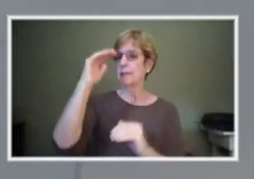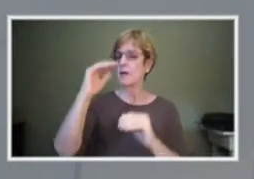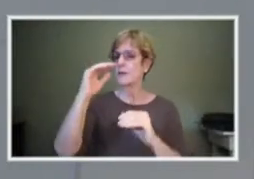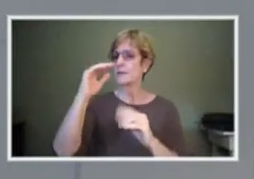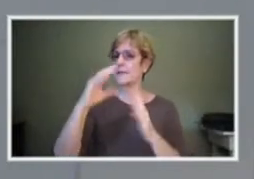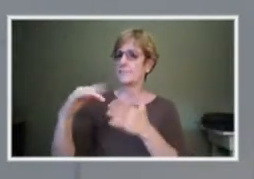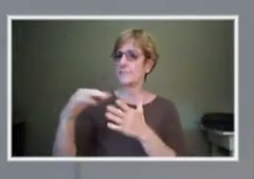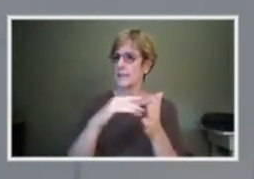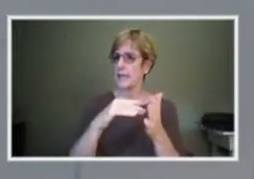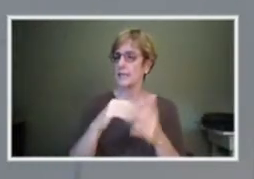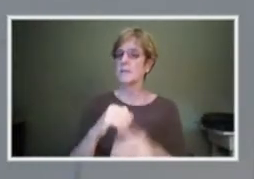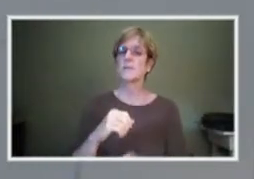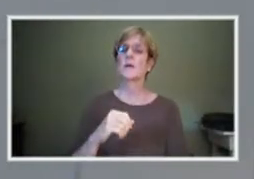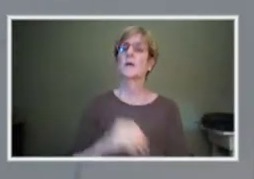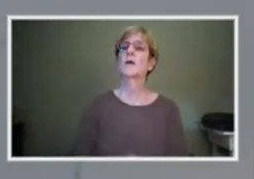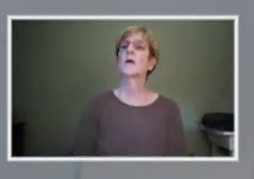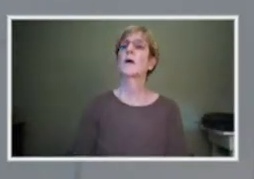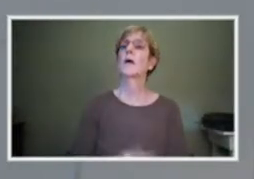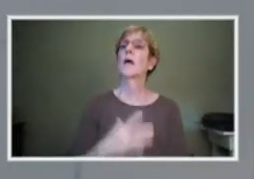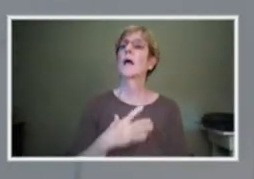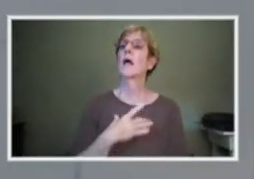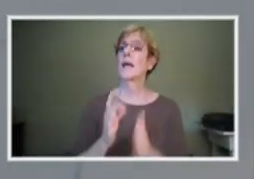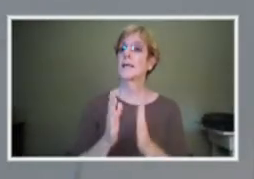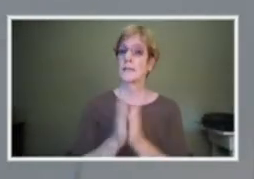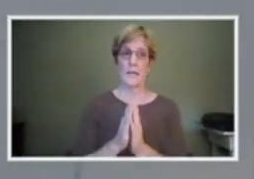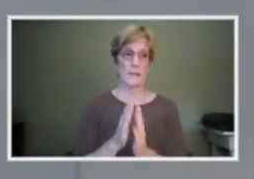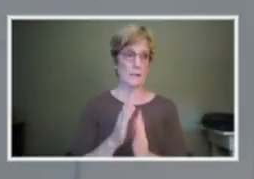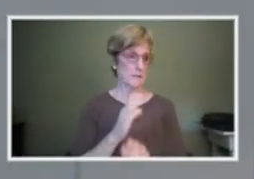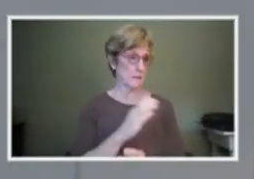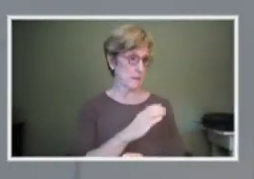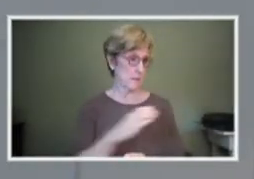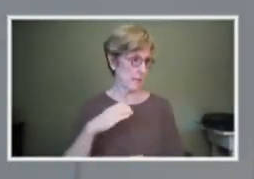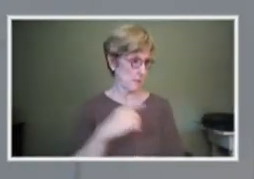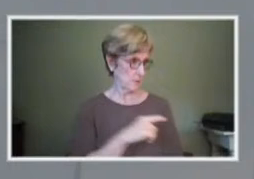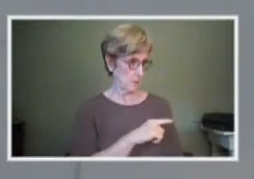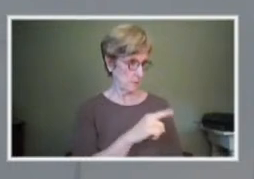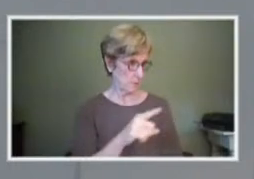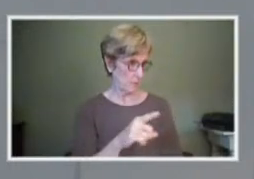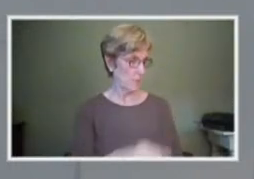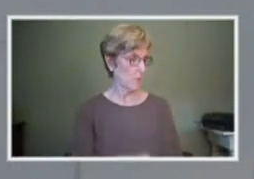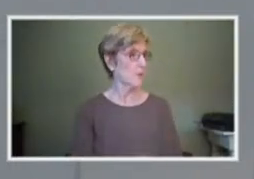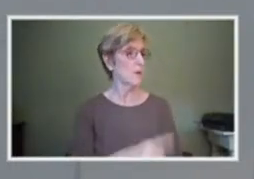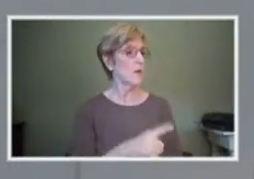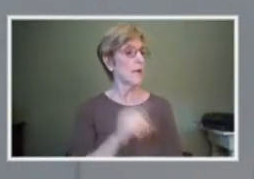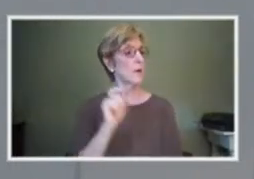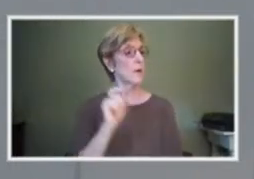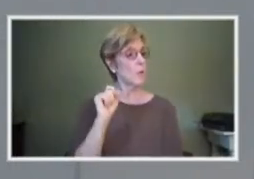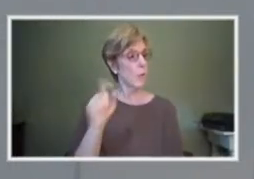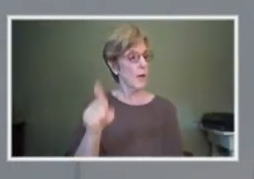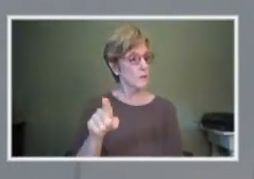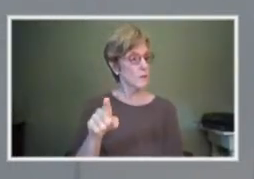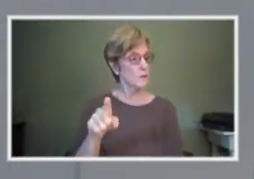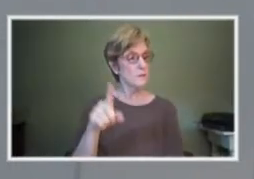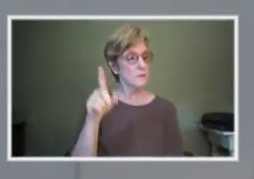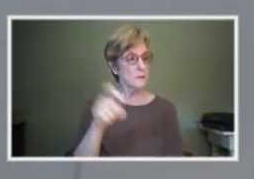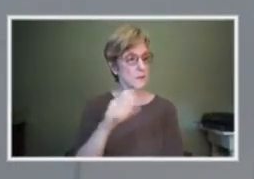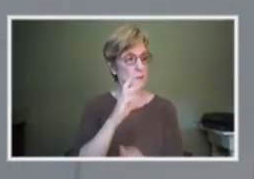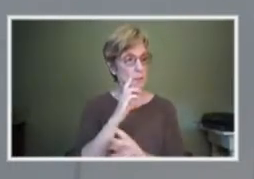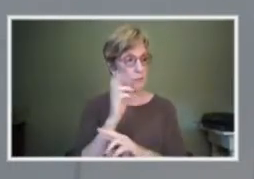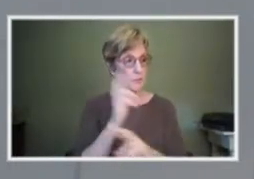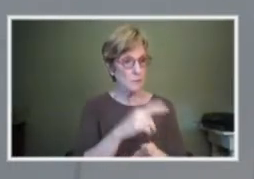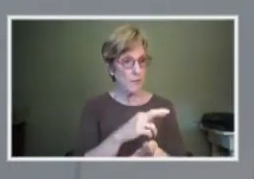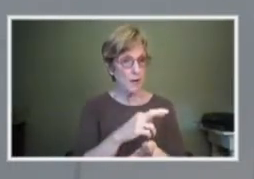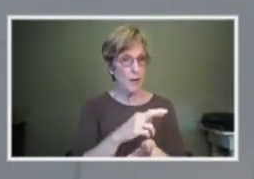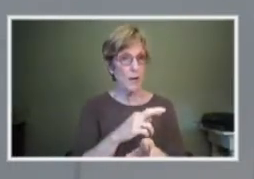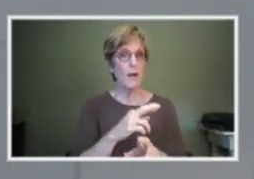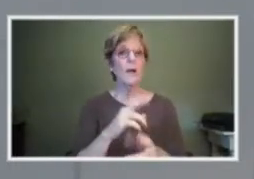to do is ask the council members if they had questions that we needed to respond to, that if